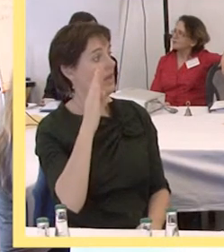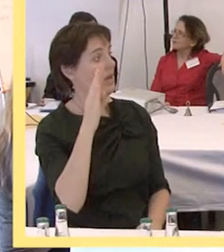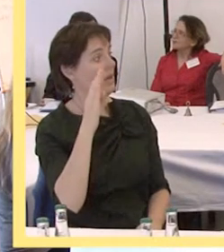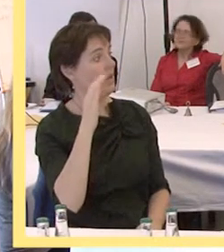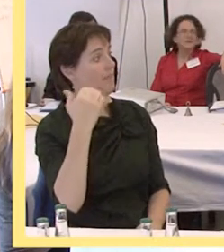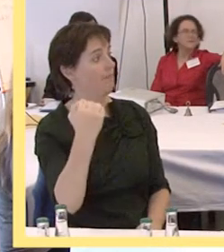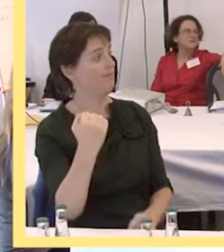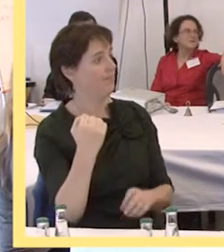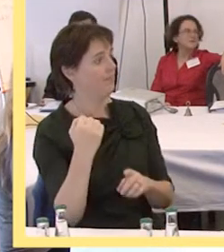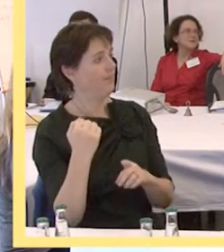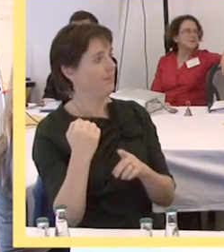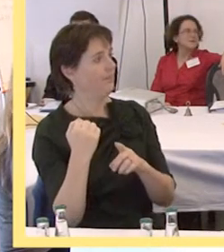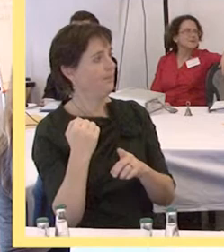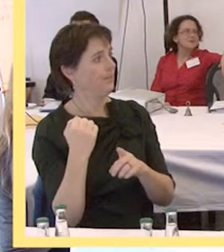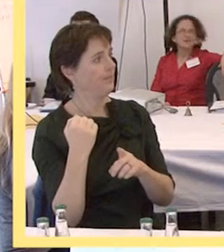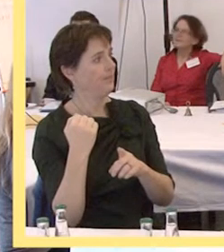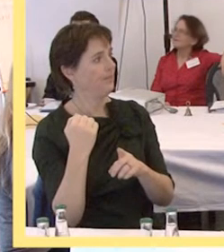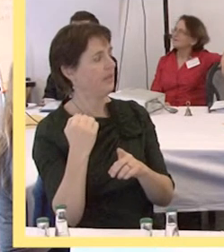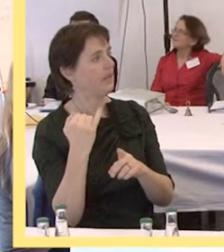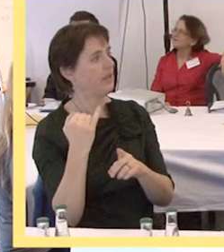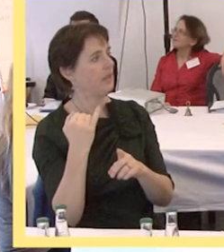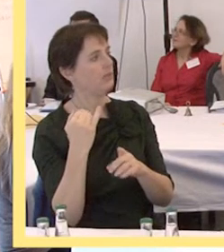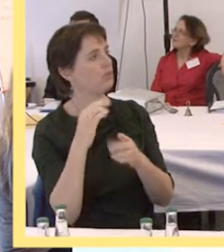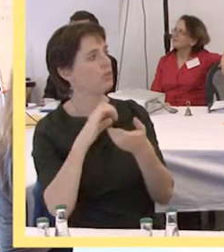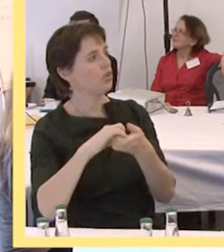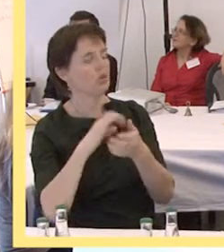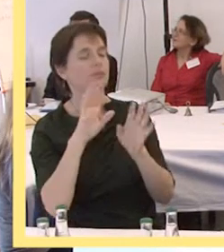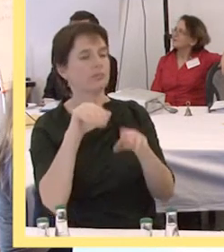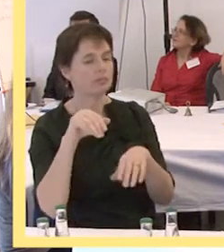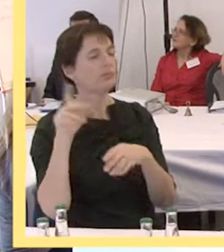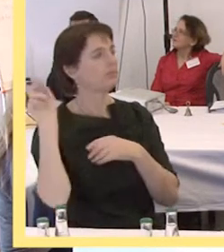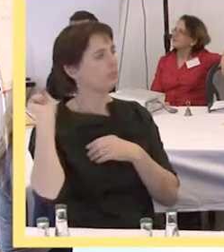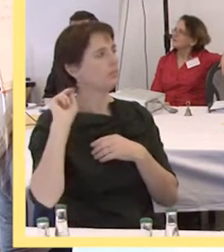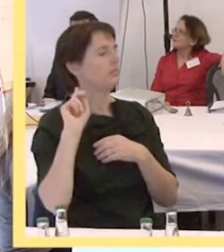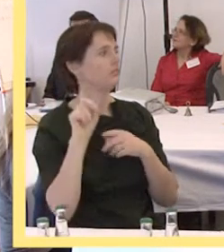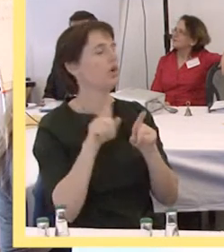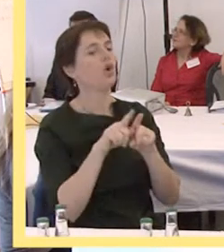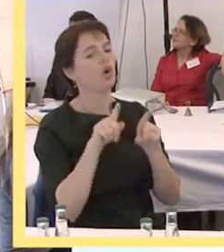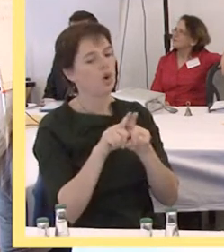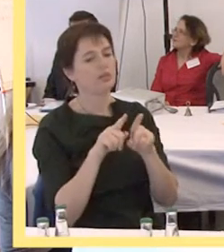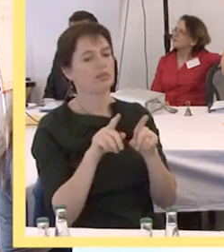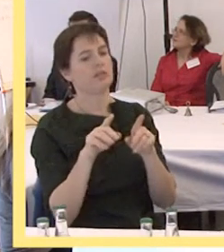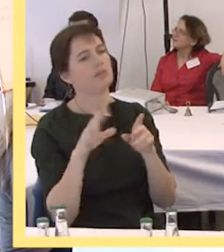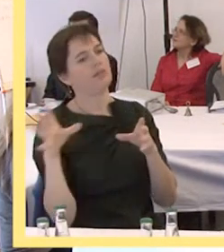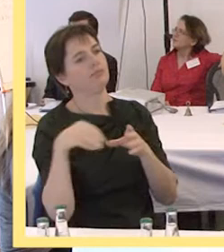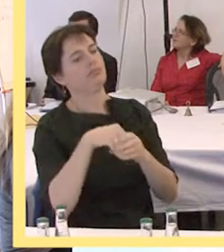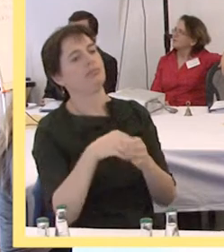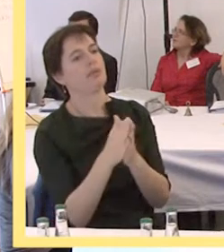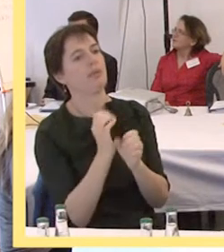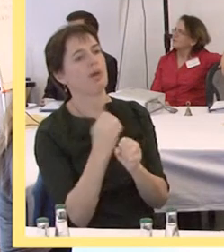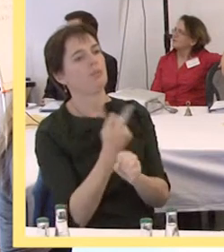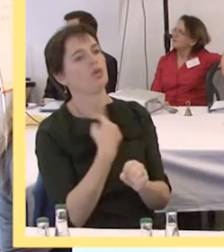there, is doing a review and meta-analysis on long-term impact of major incidents and